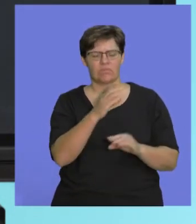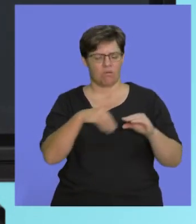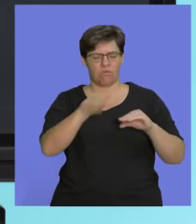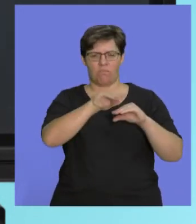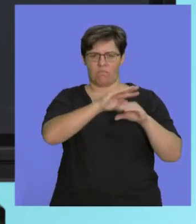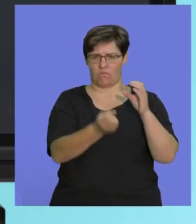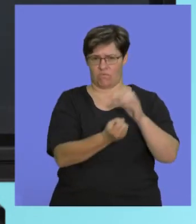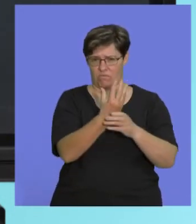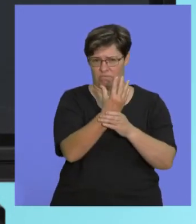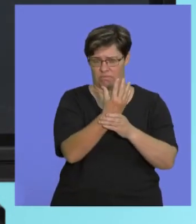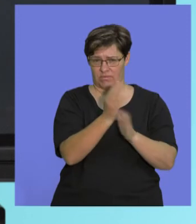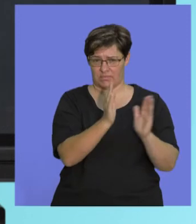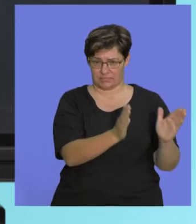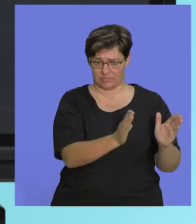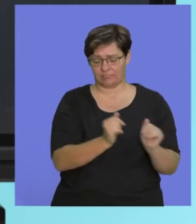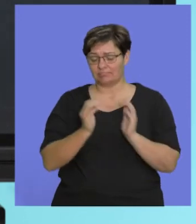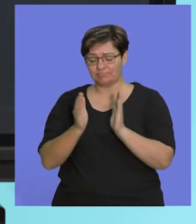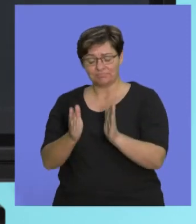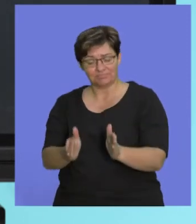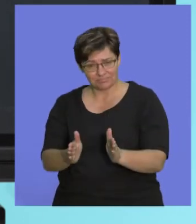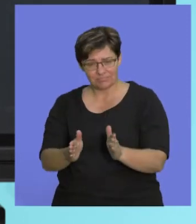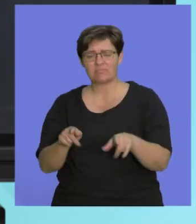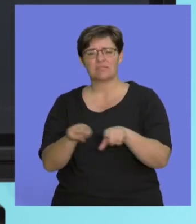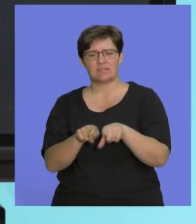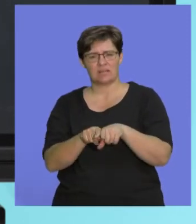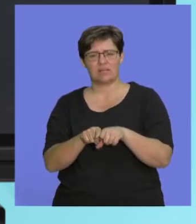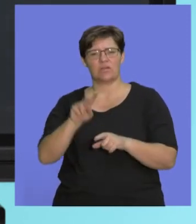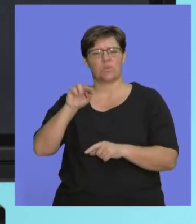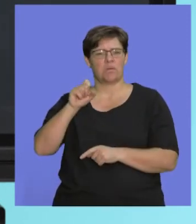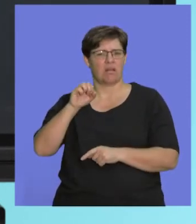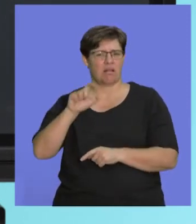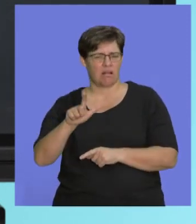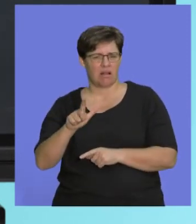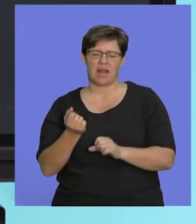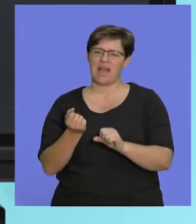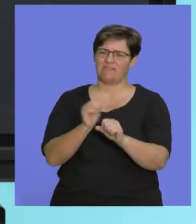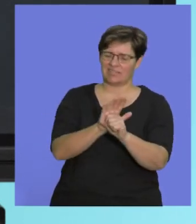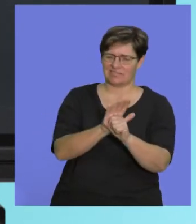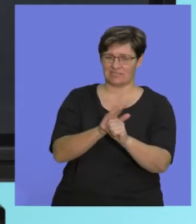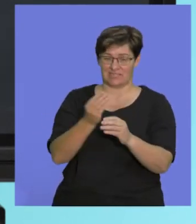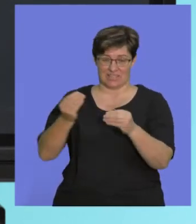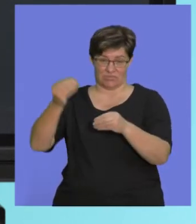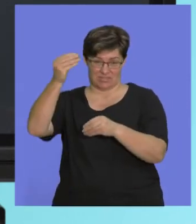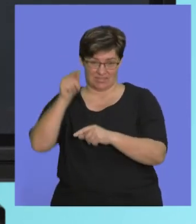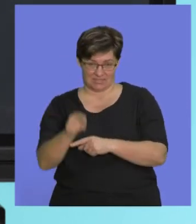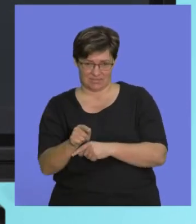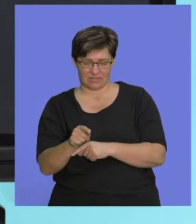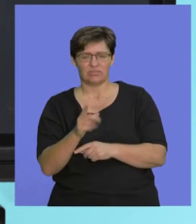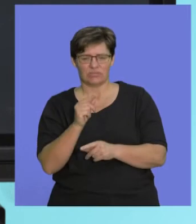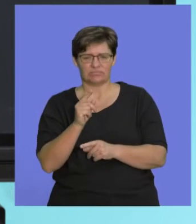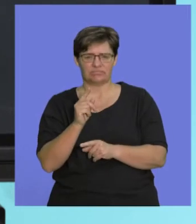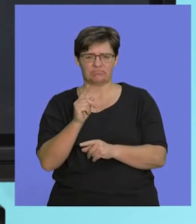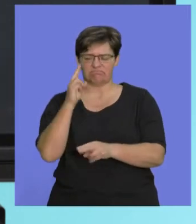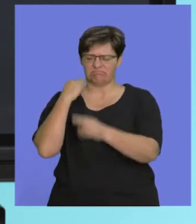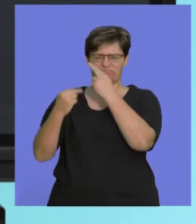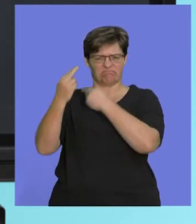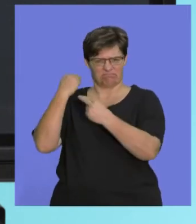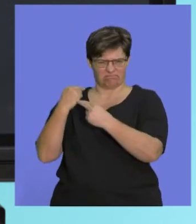been busy with some nominal and effective interest rate. So let's just do a quick recap and then do some questions to